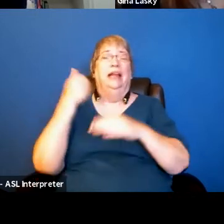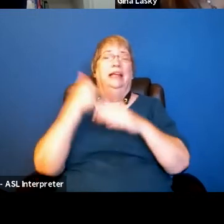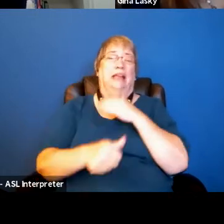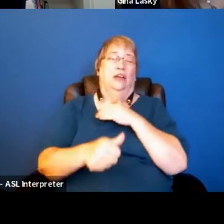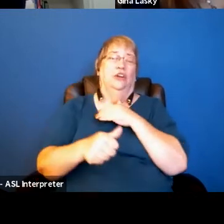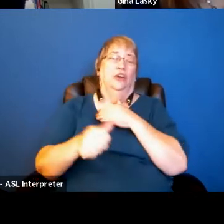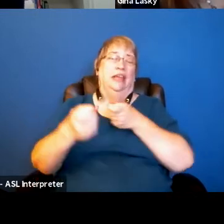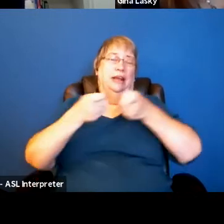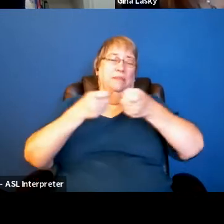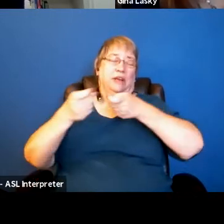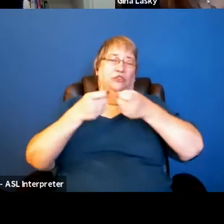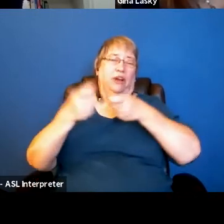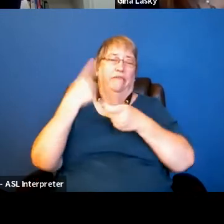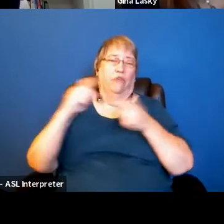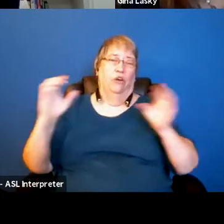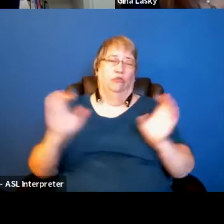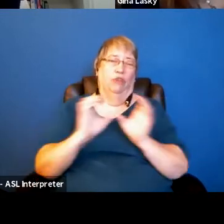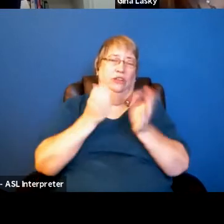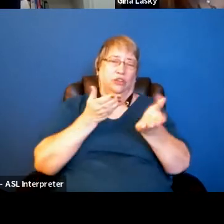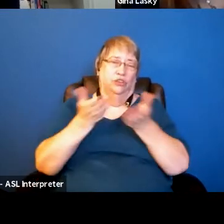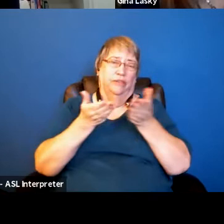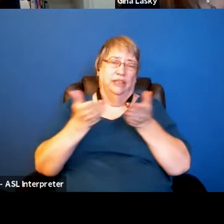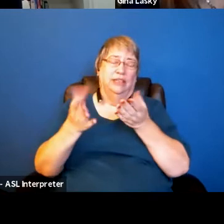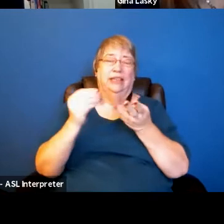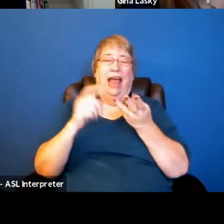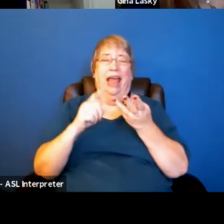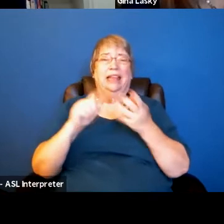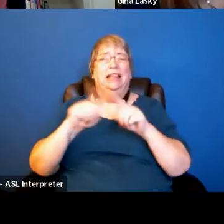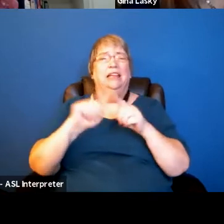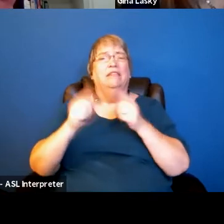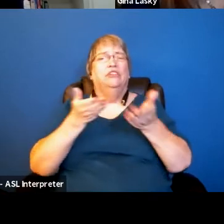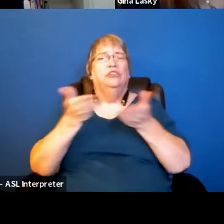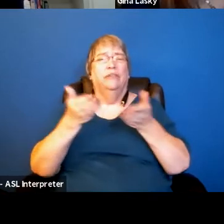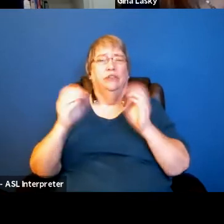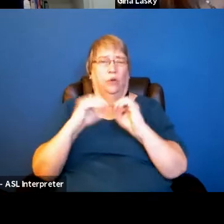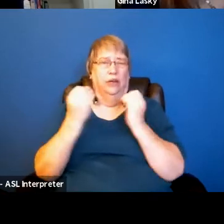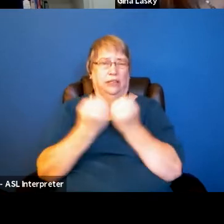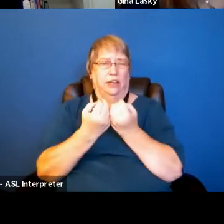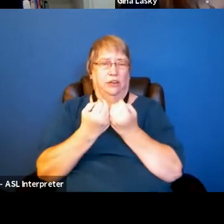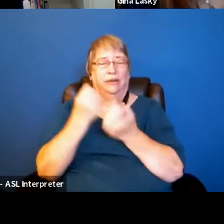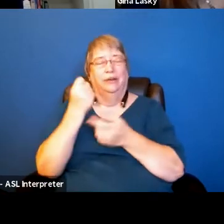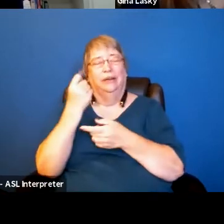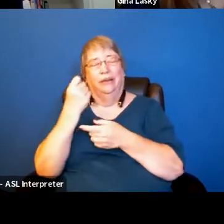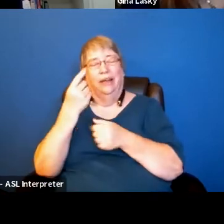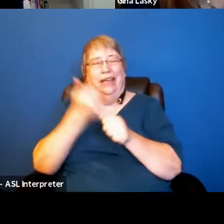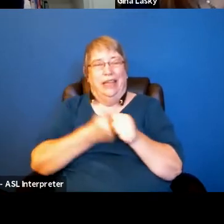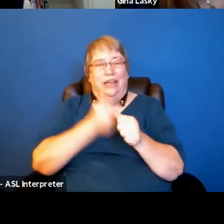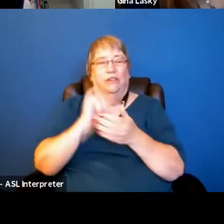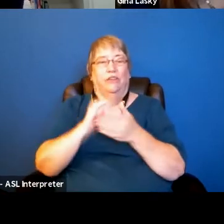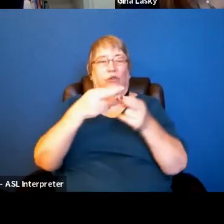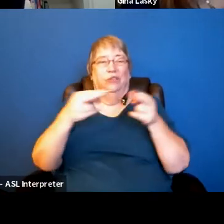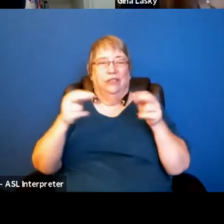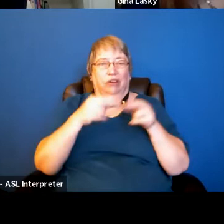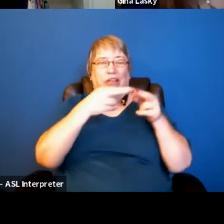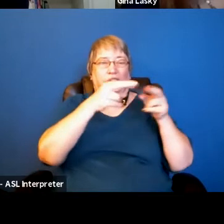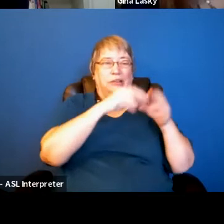services, as well as the managed service organizations. And we understand that the catchment areas for each of these entities are slightly different,